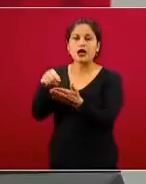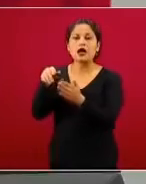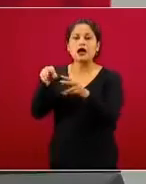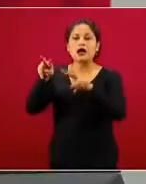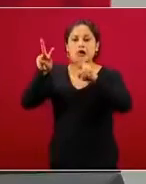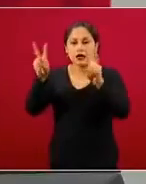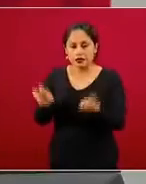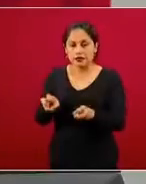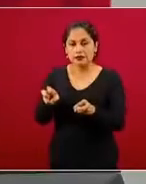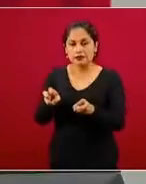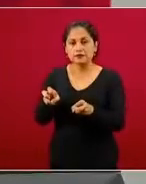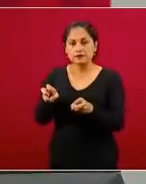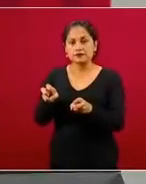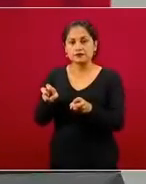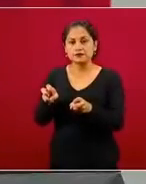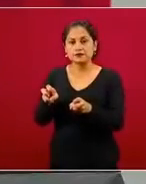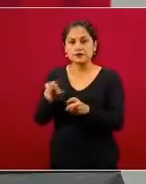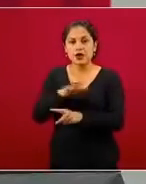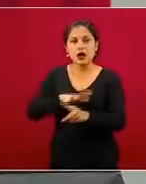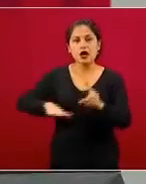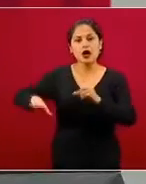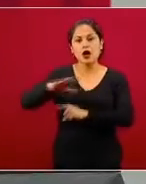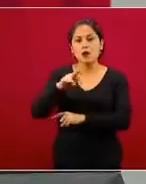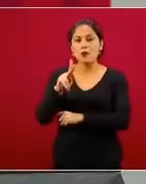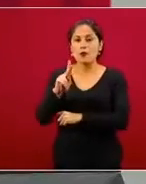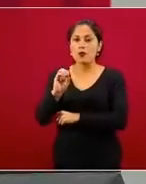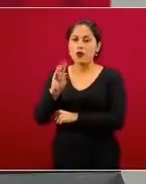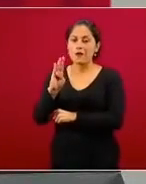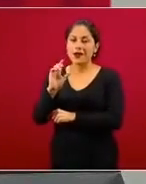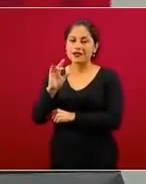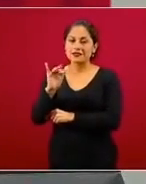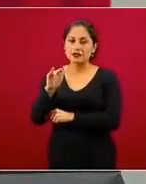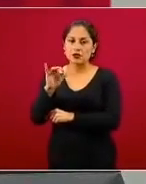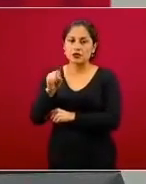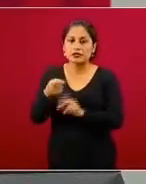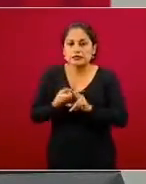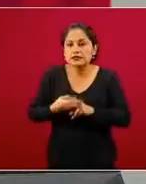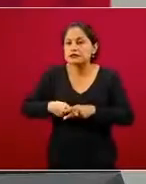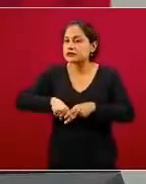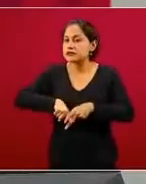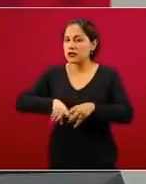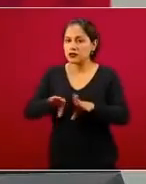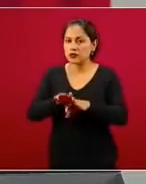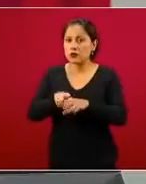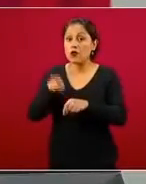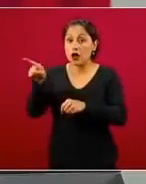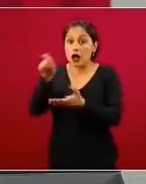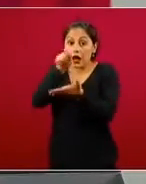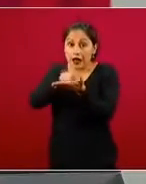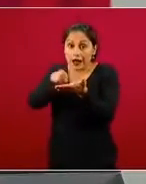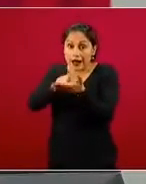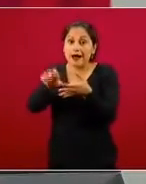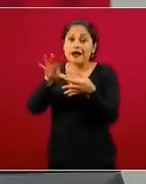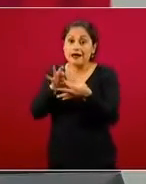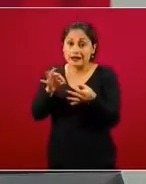he defined the law of Malthus in a very, very famous book called the